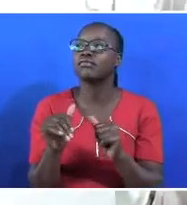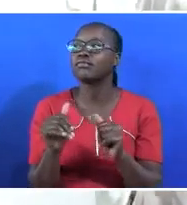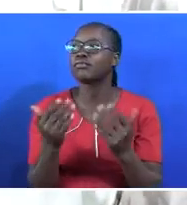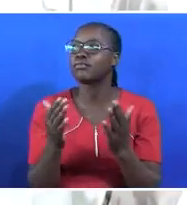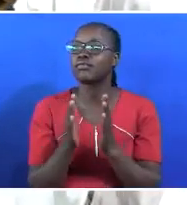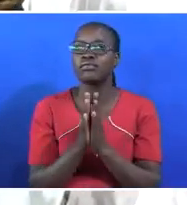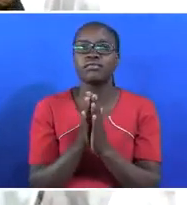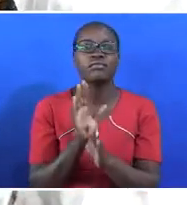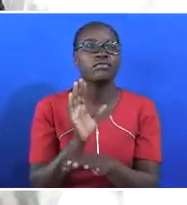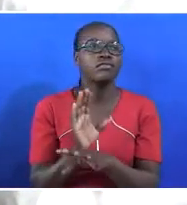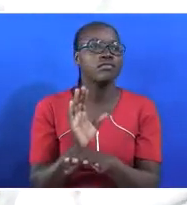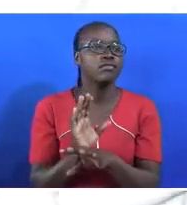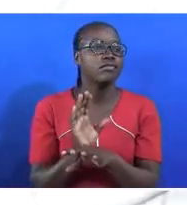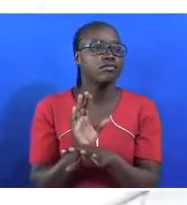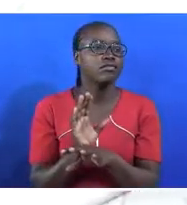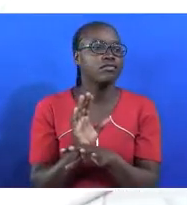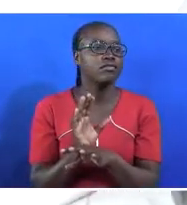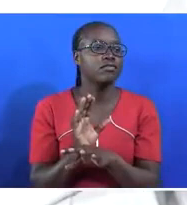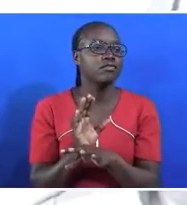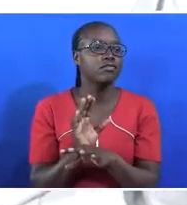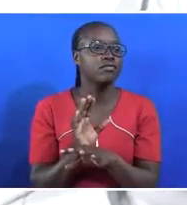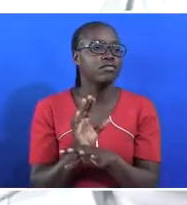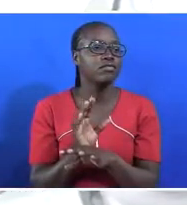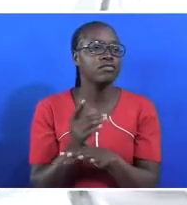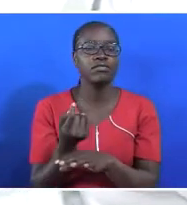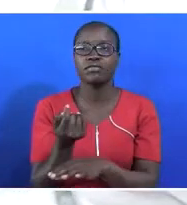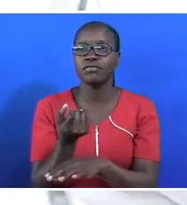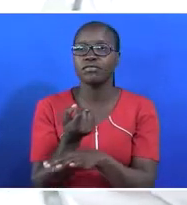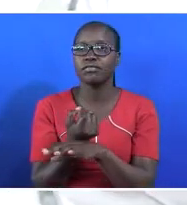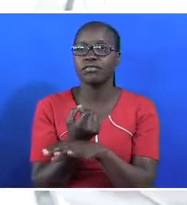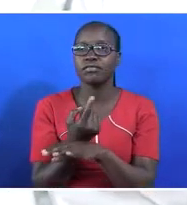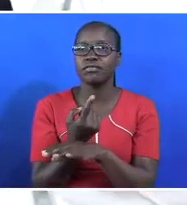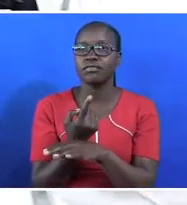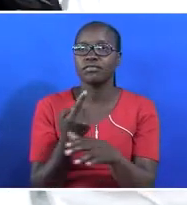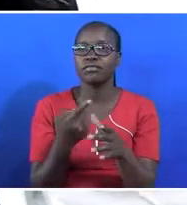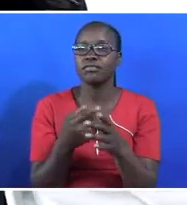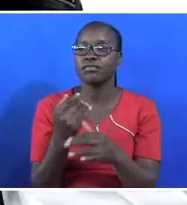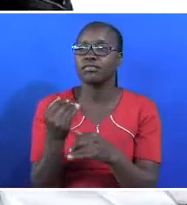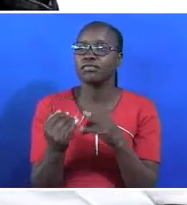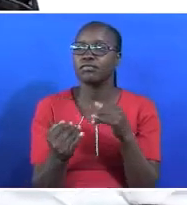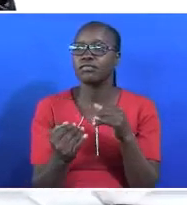to be praying. We just have but a few minutes and I wind this up.